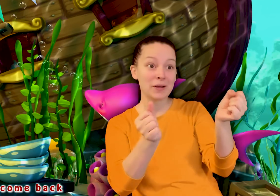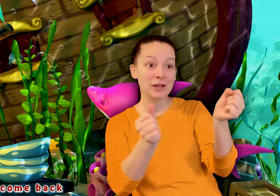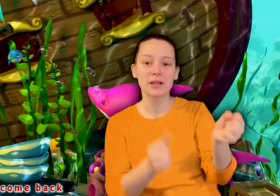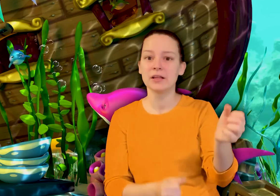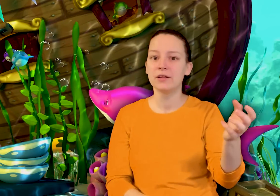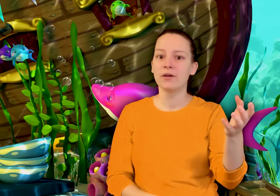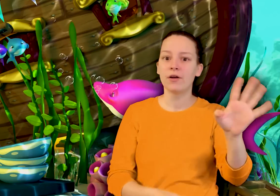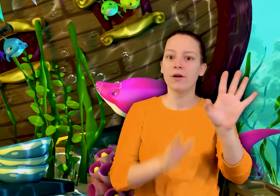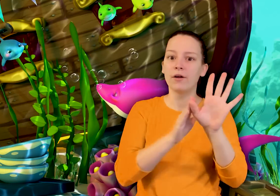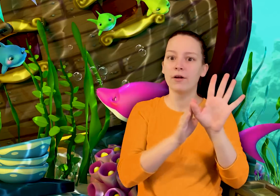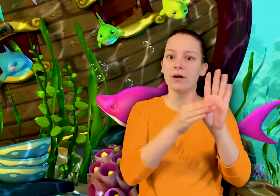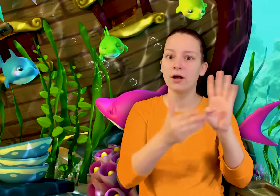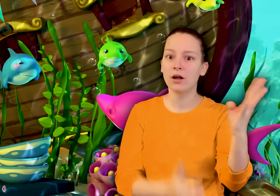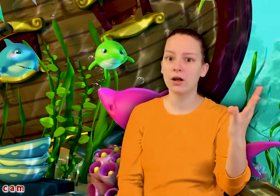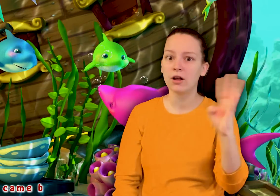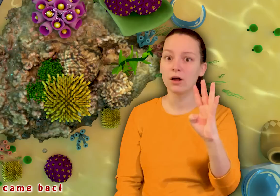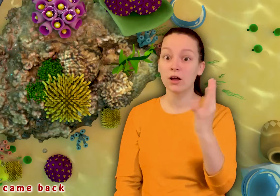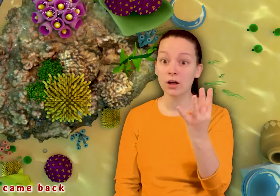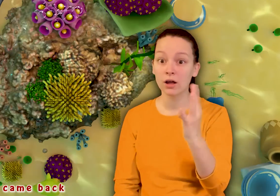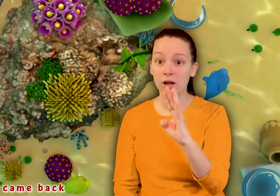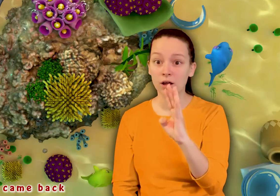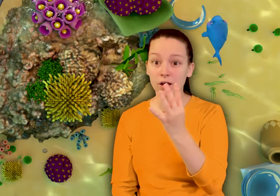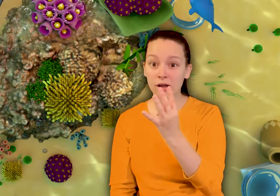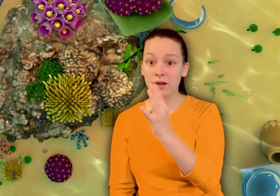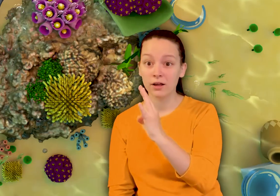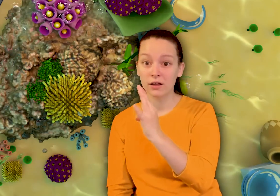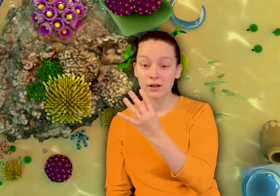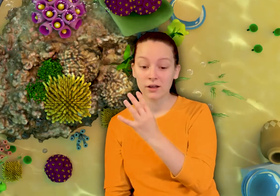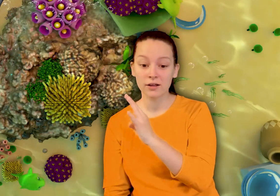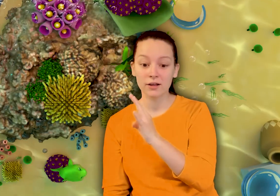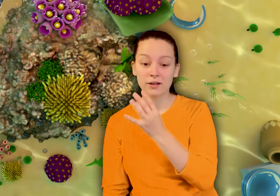come back but only four L sharks came